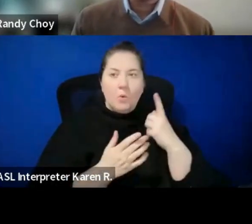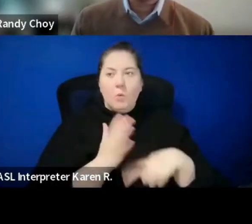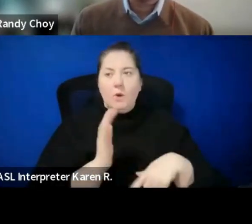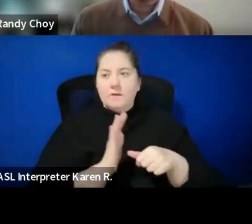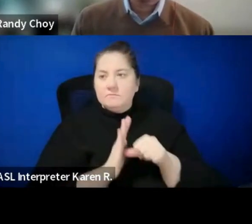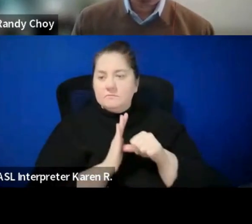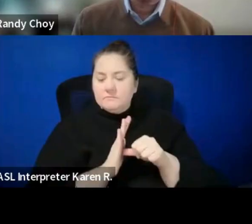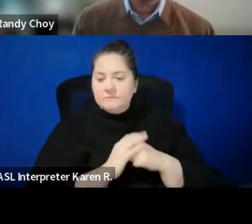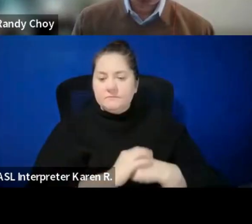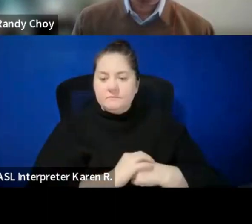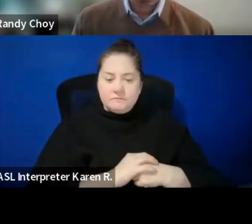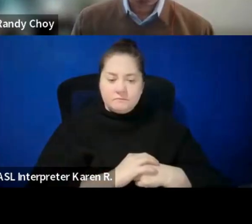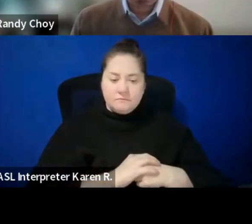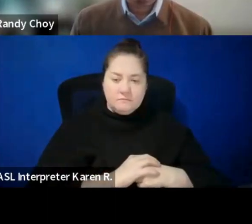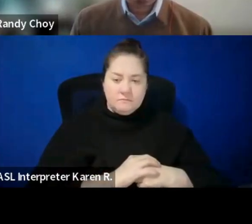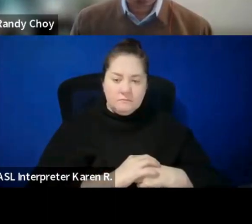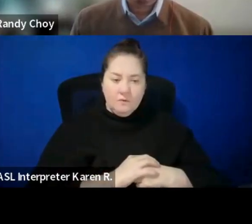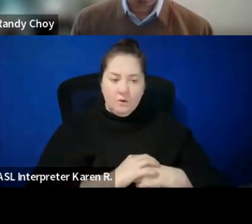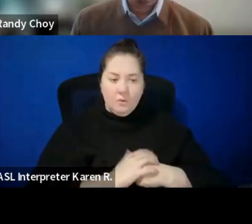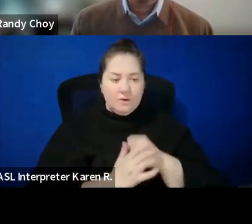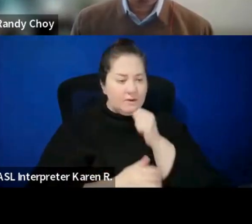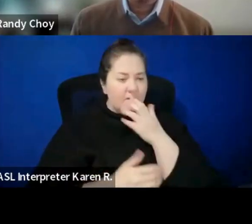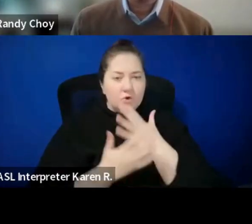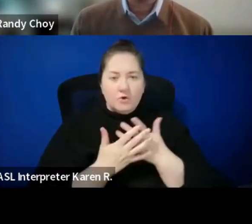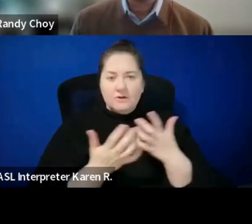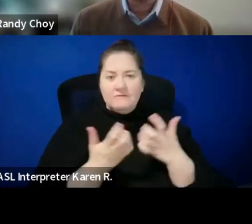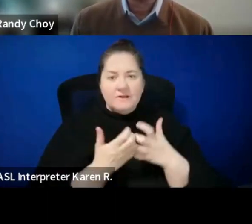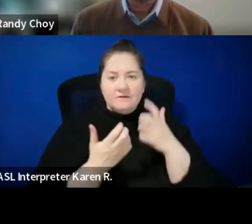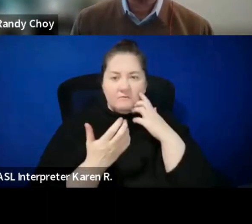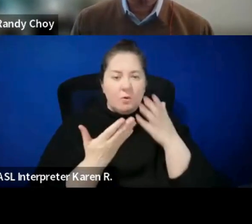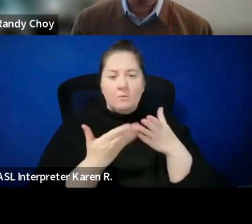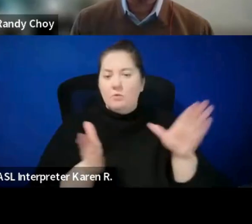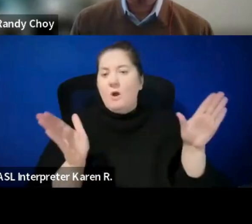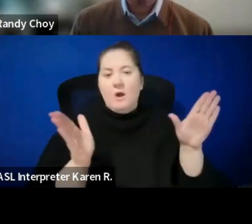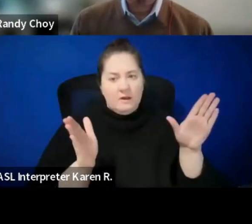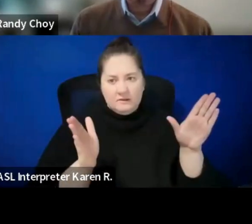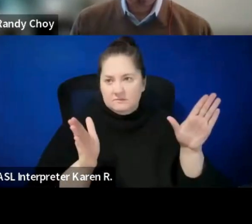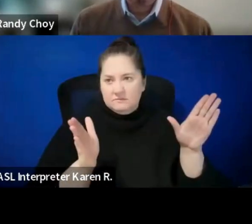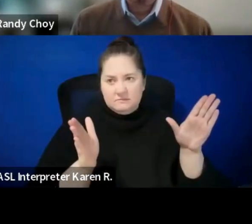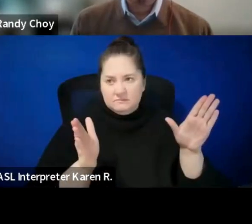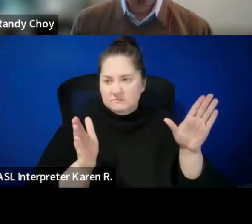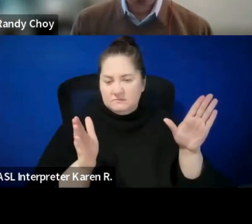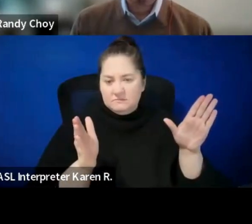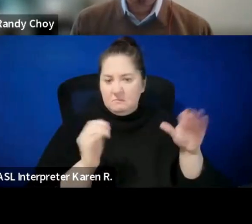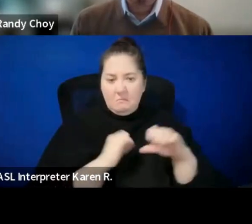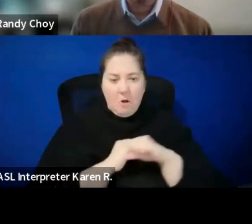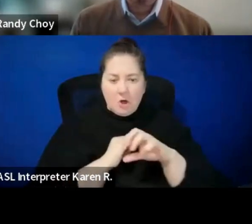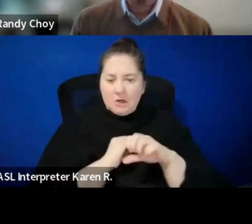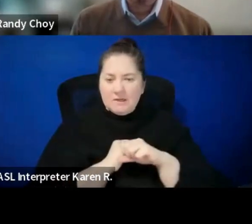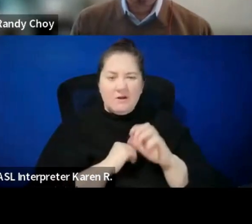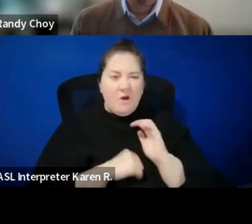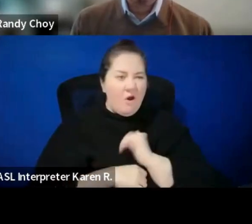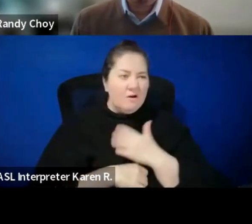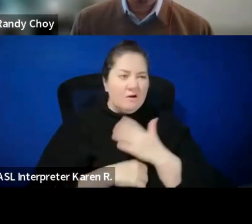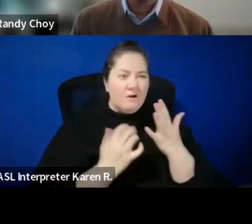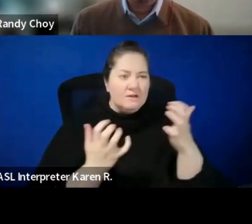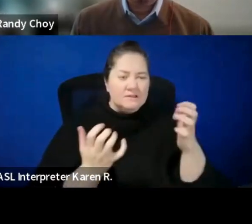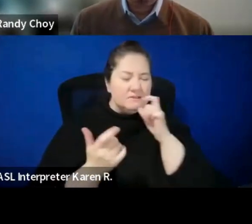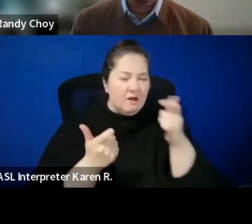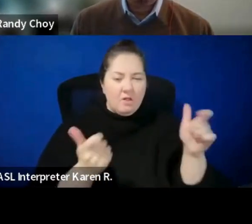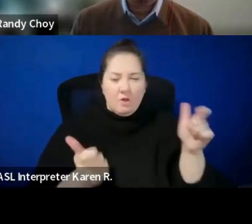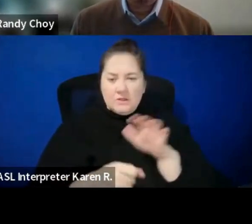out. We're not a good fit for just broad-based general marketing. Usually our audiences are not large enough for